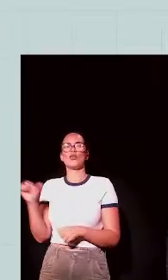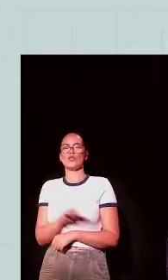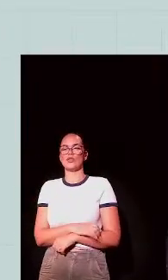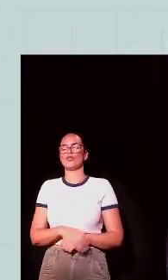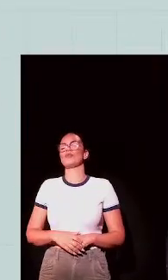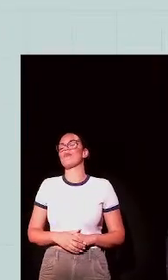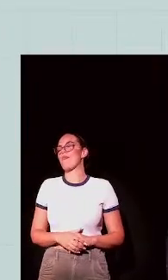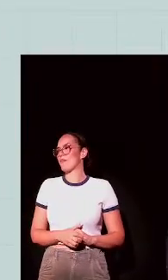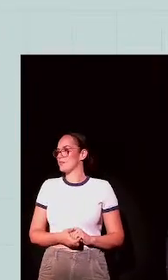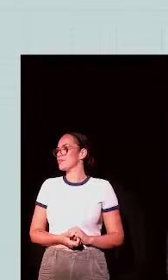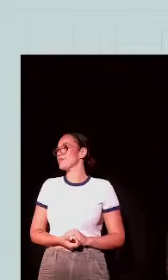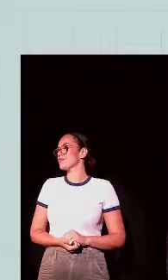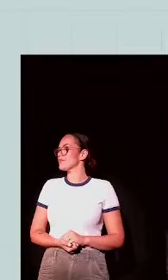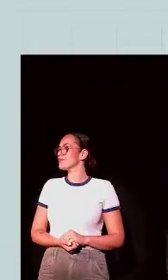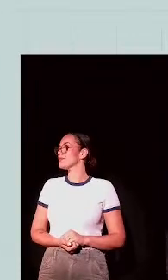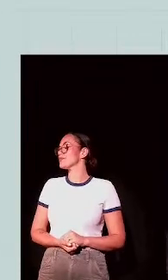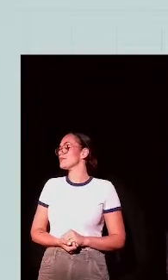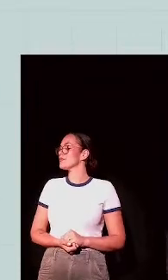life.